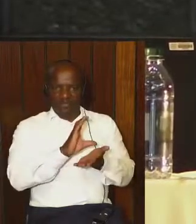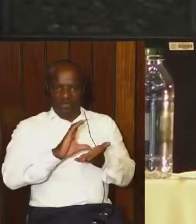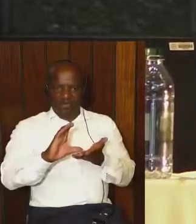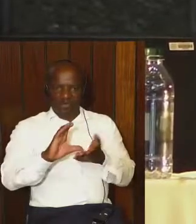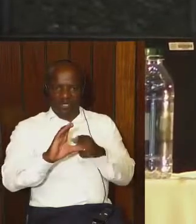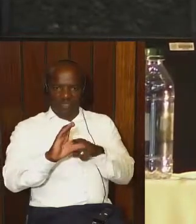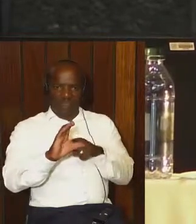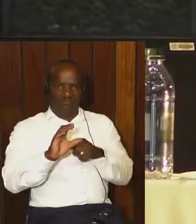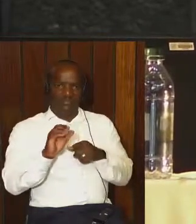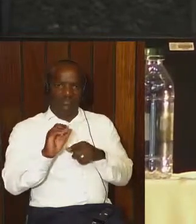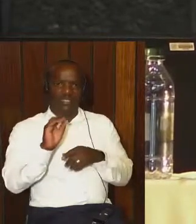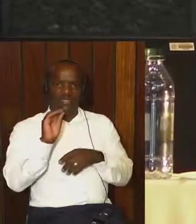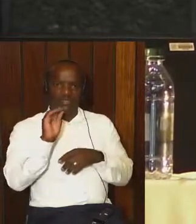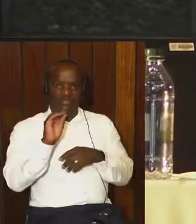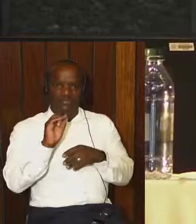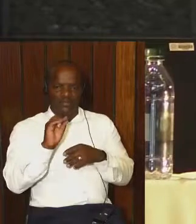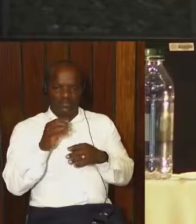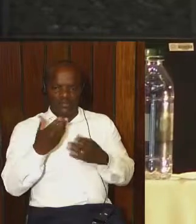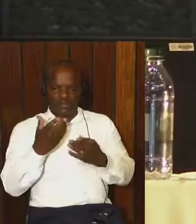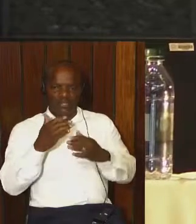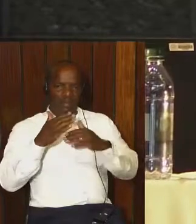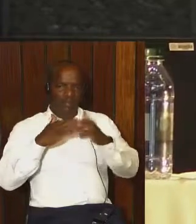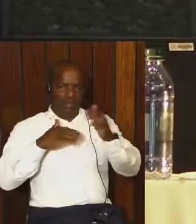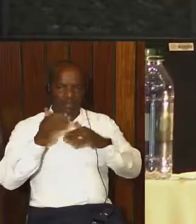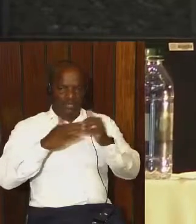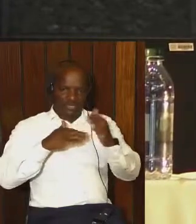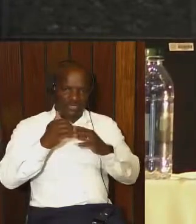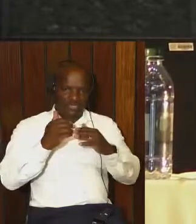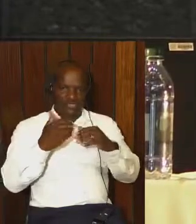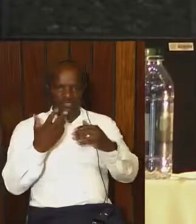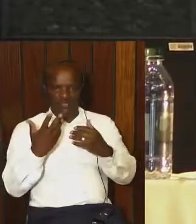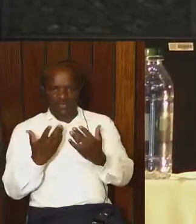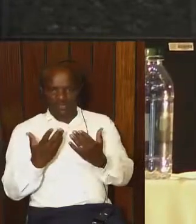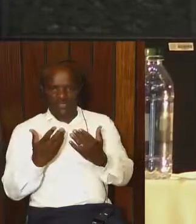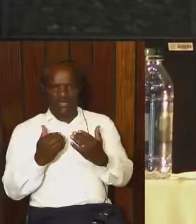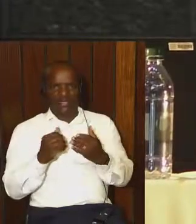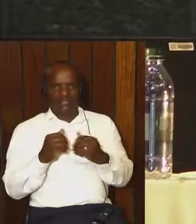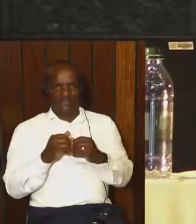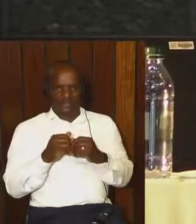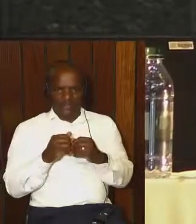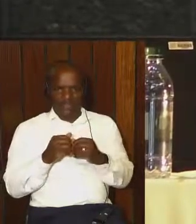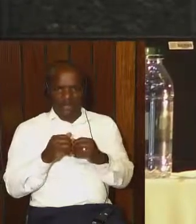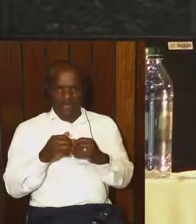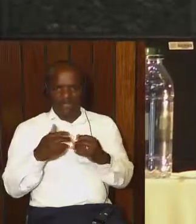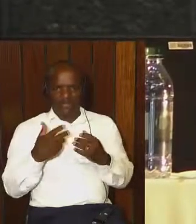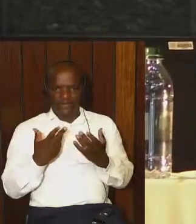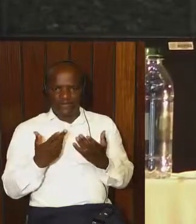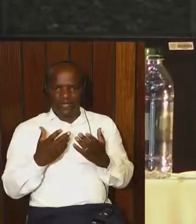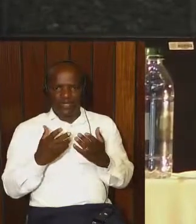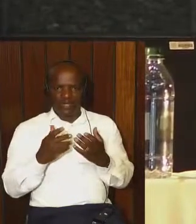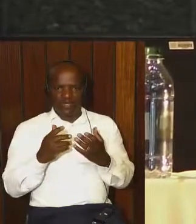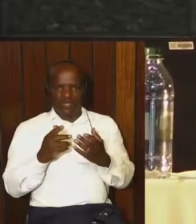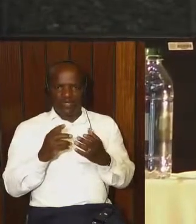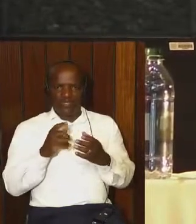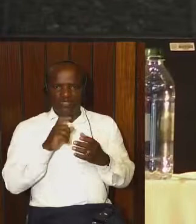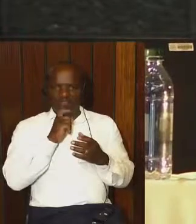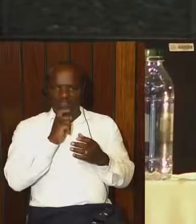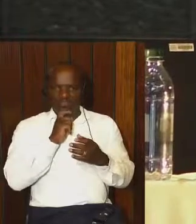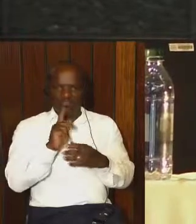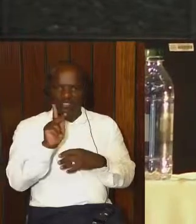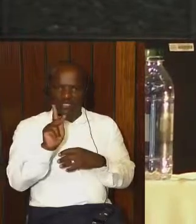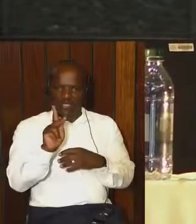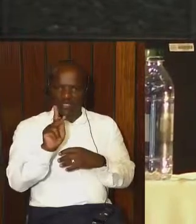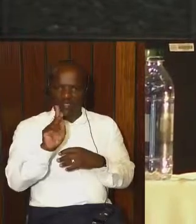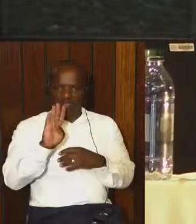in place, especially in the construction or in the built environment, obviously I'll use K46. Obviously, there is